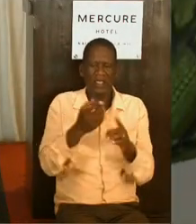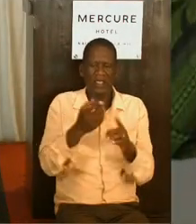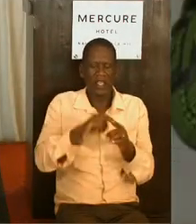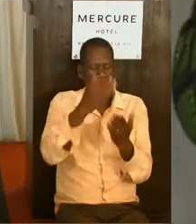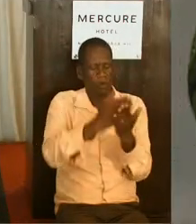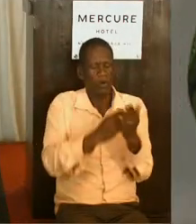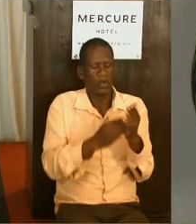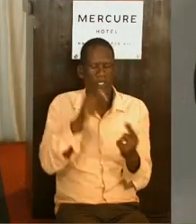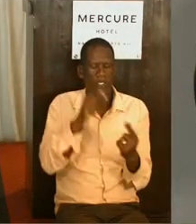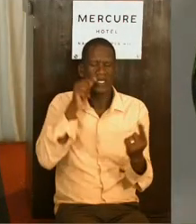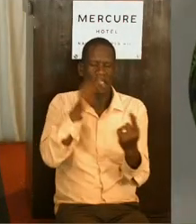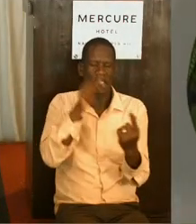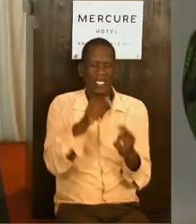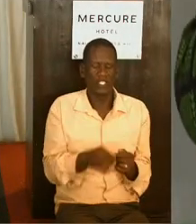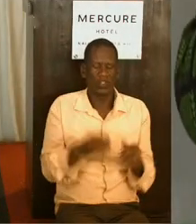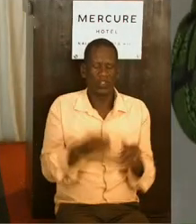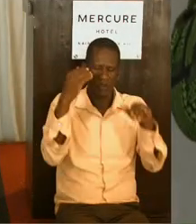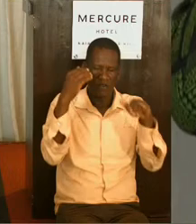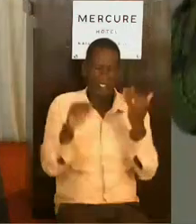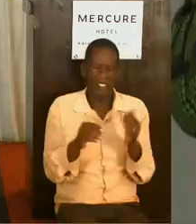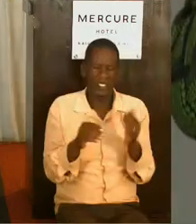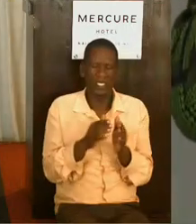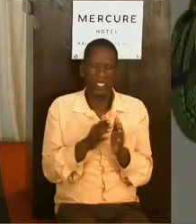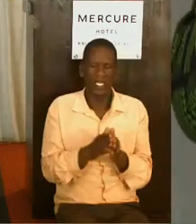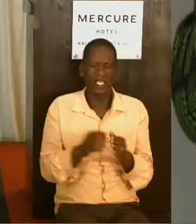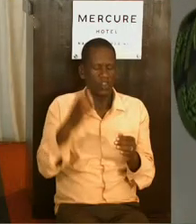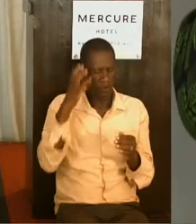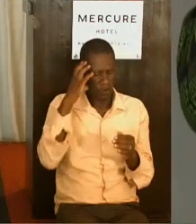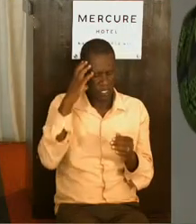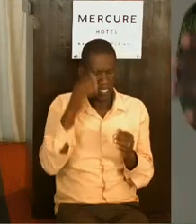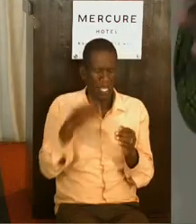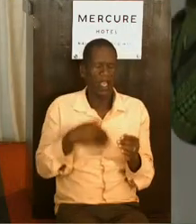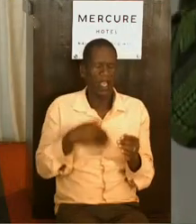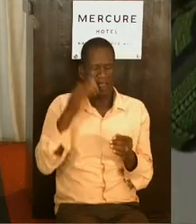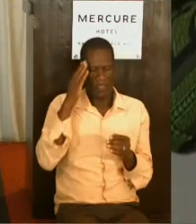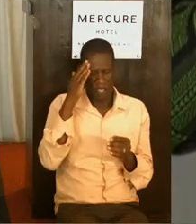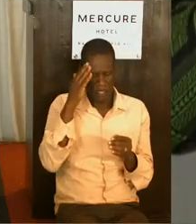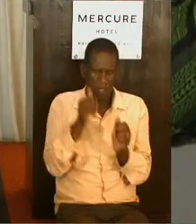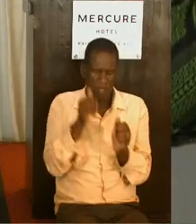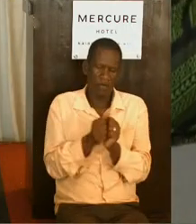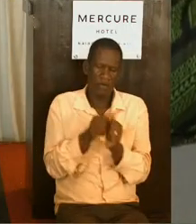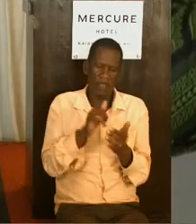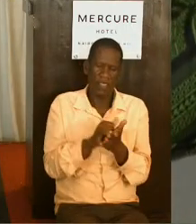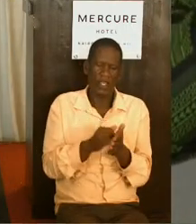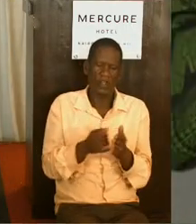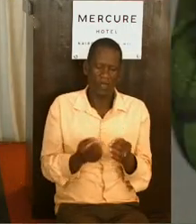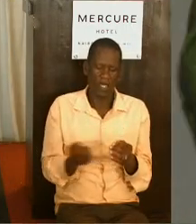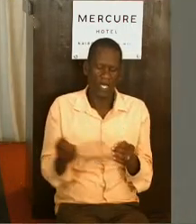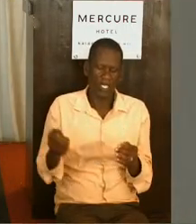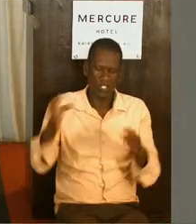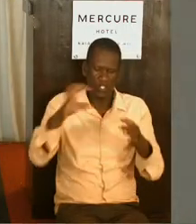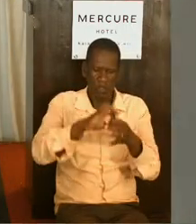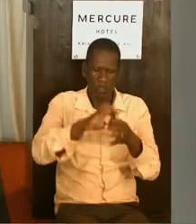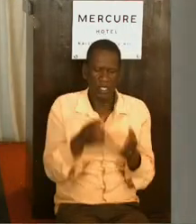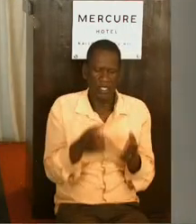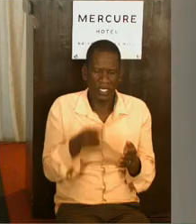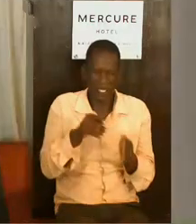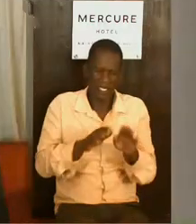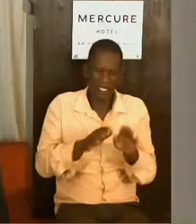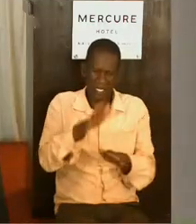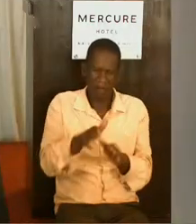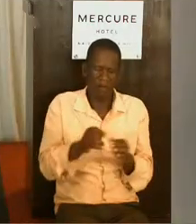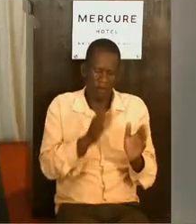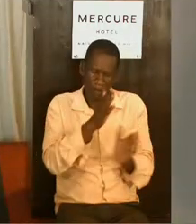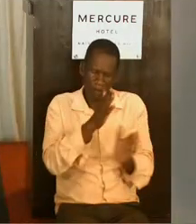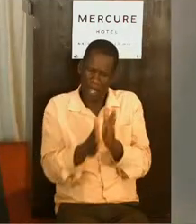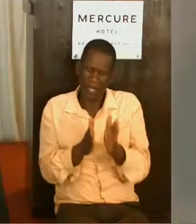a program that targets universities and tertiary colleges and I think given that we are coming into this at this stage of